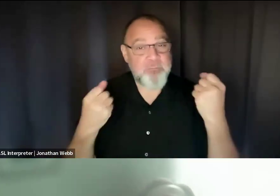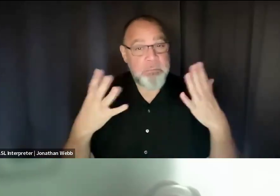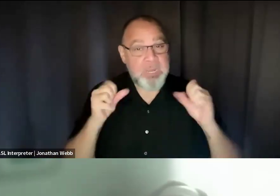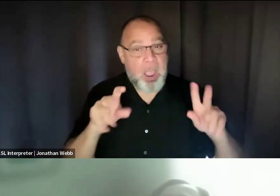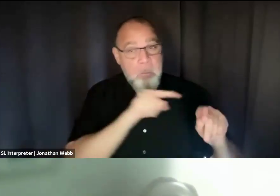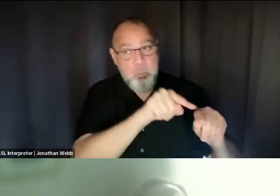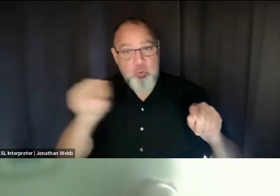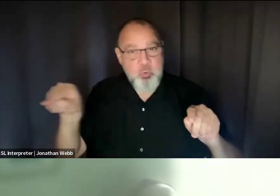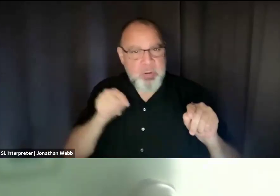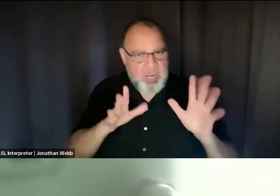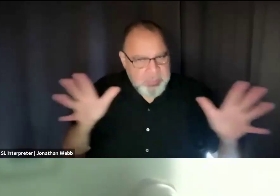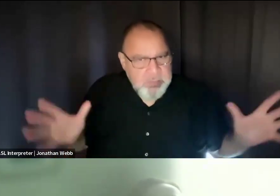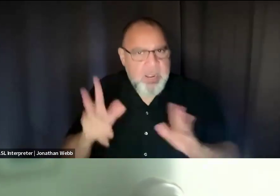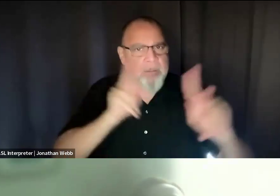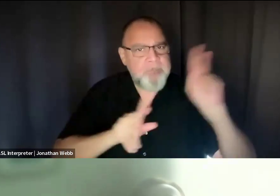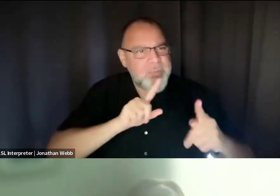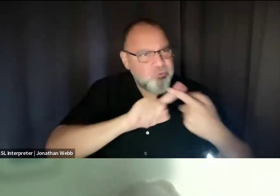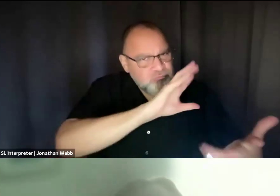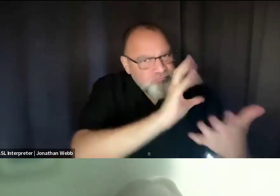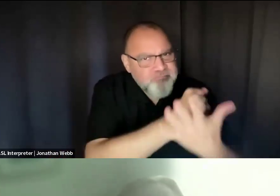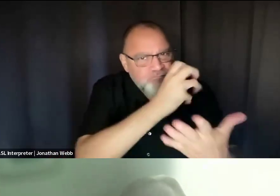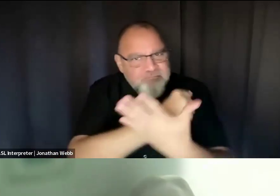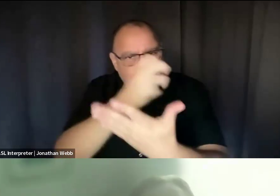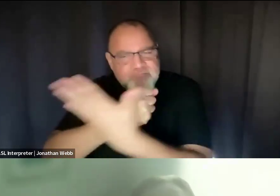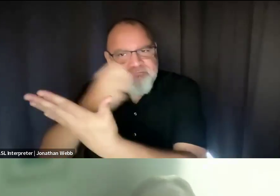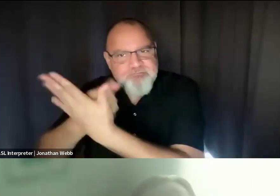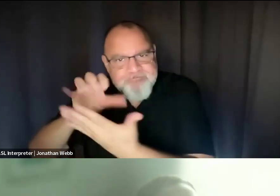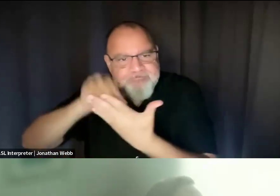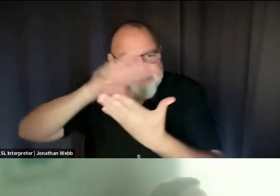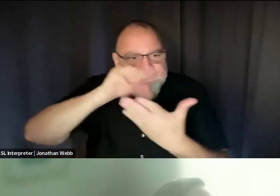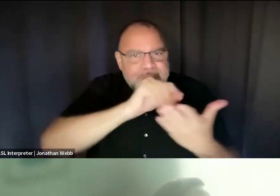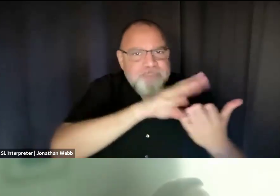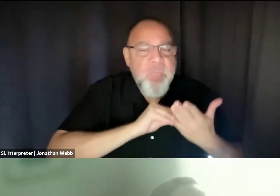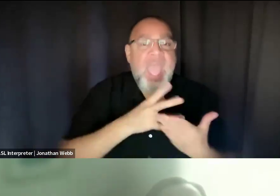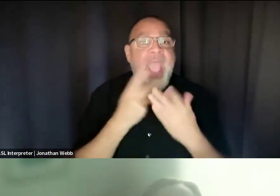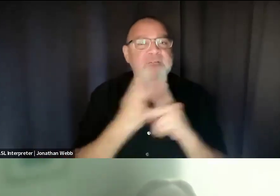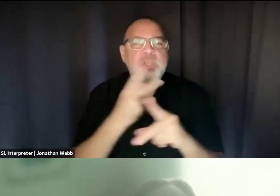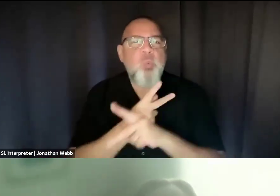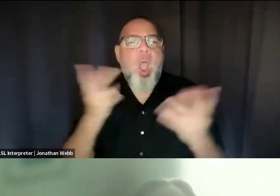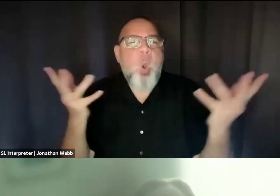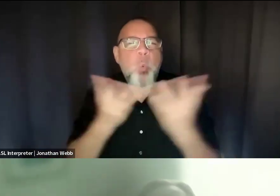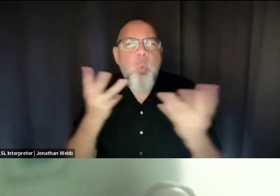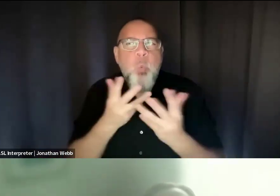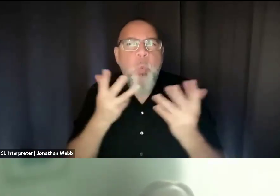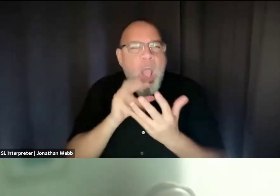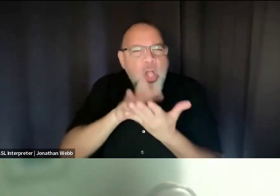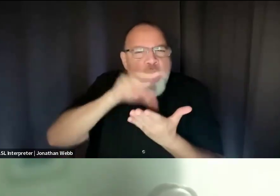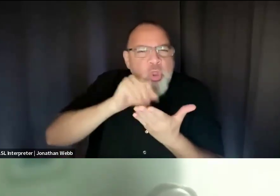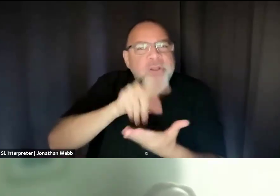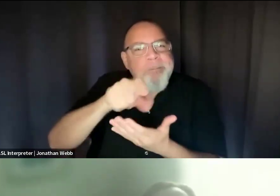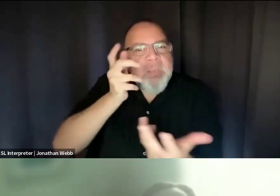basics and kind of feel like what's kind of customizable to you, right? So let me just kind of, this is more about